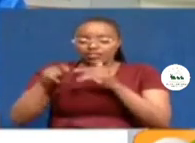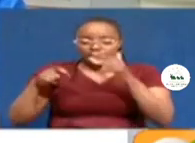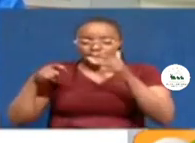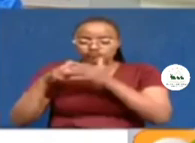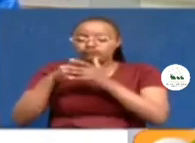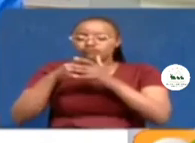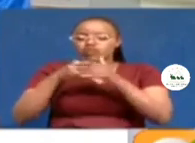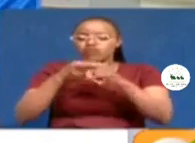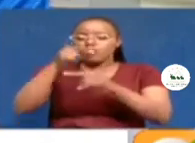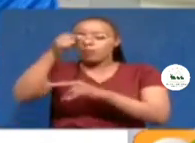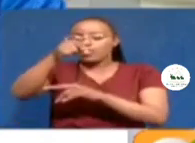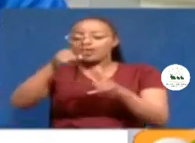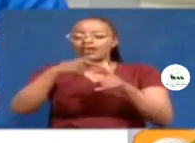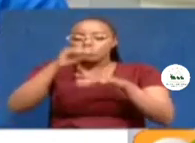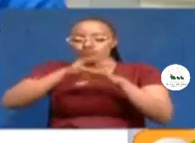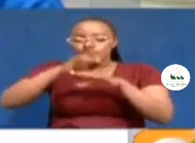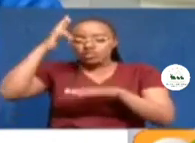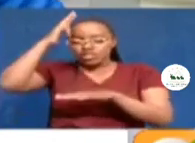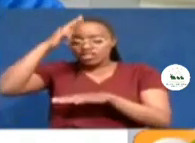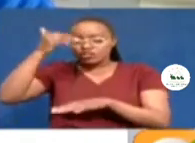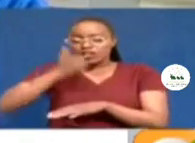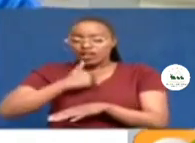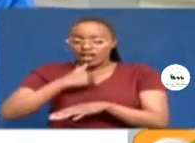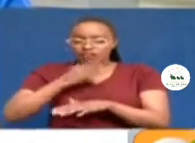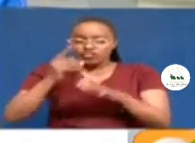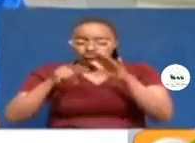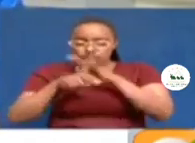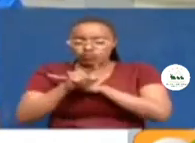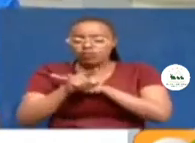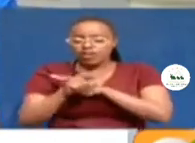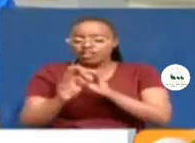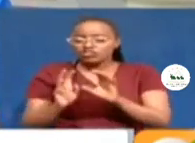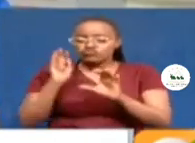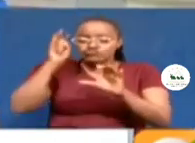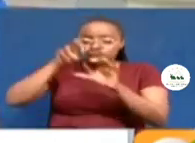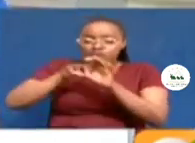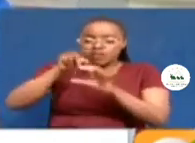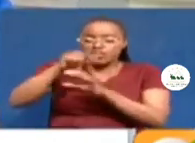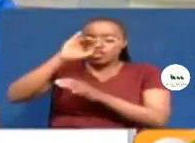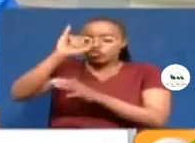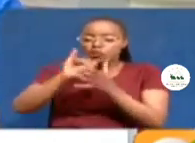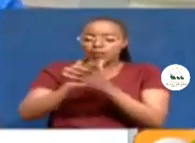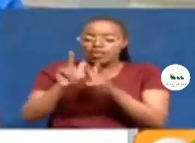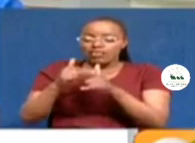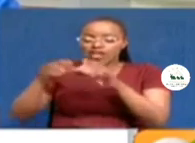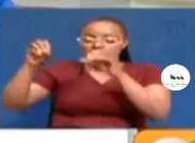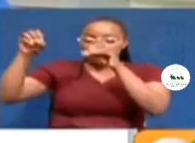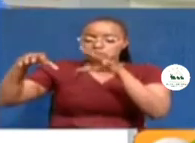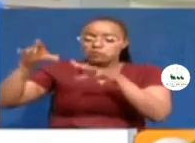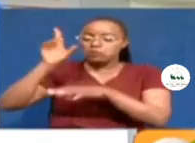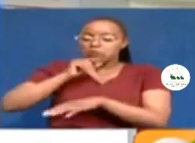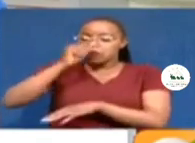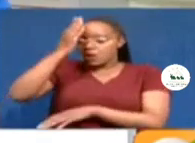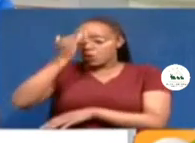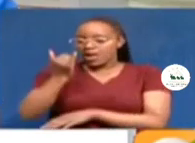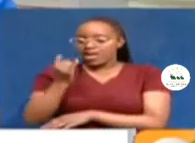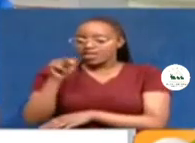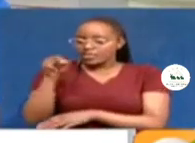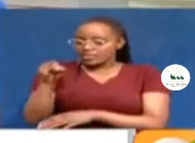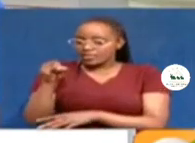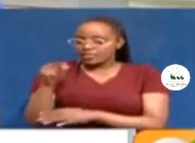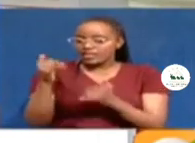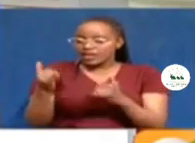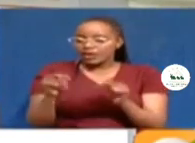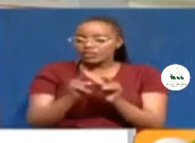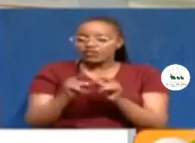within. He had good reason to get on board that ship and rock it, because it was